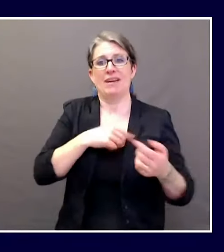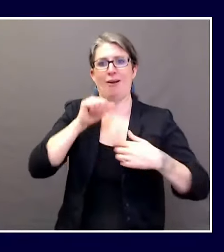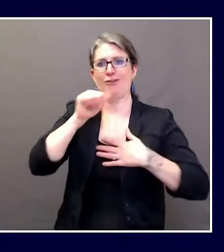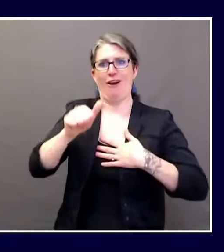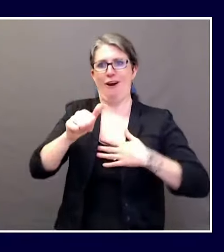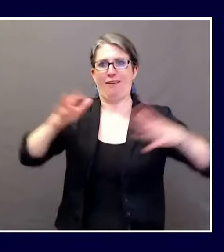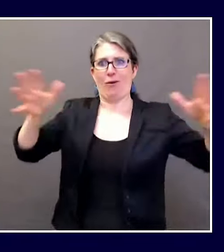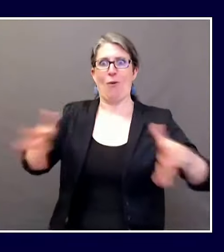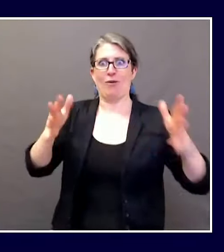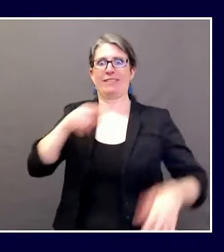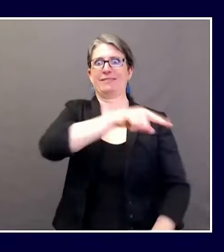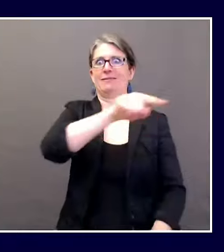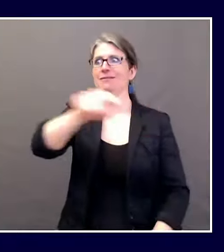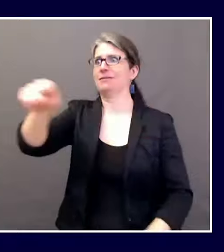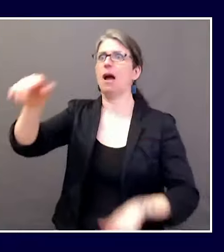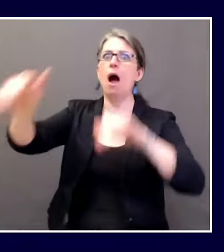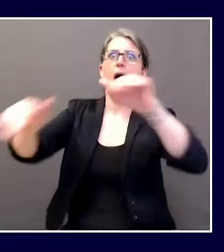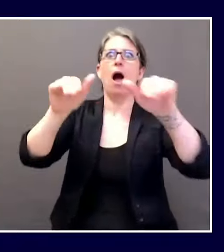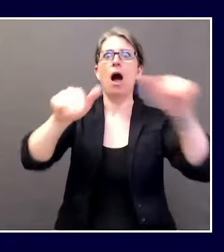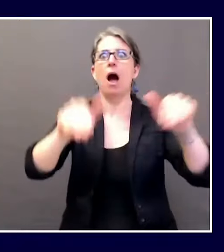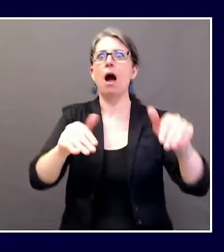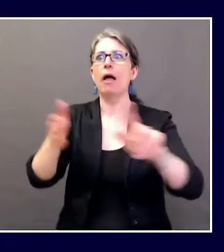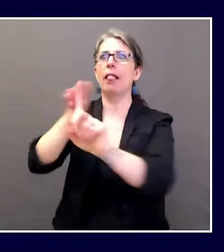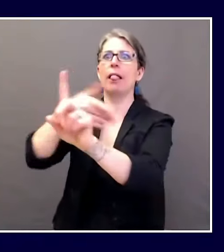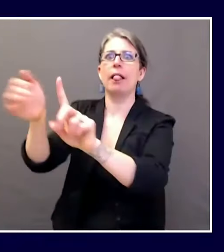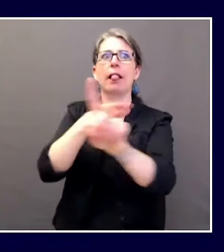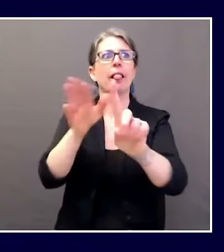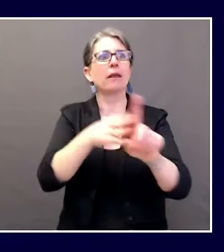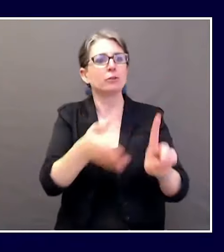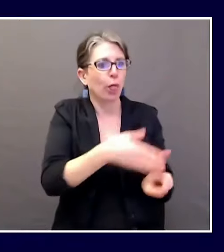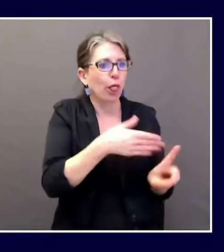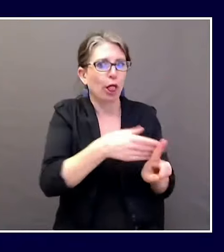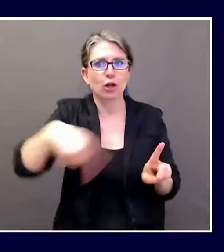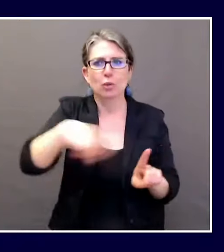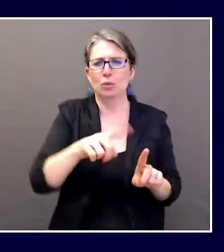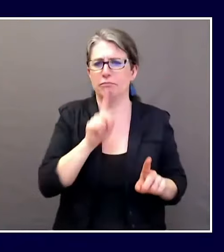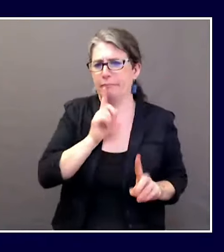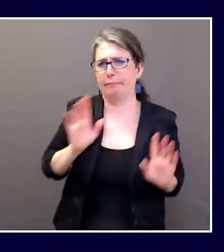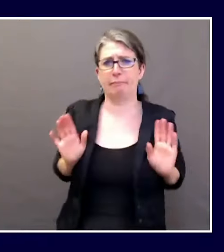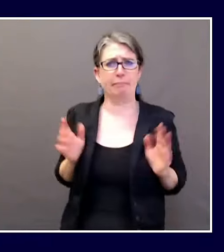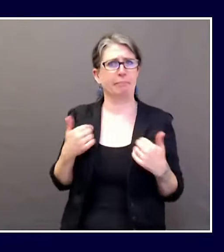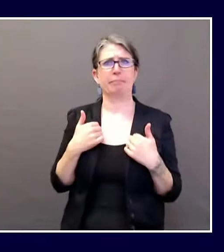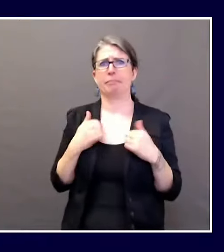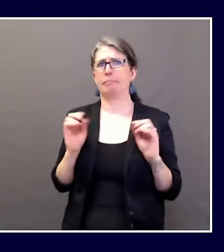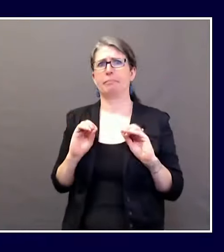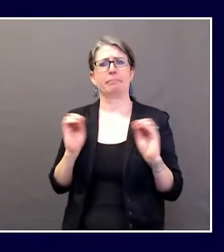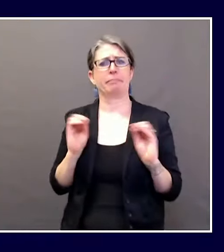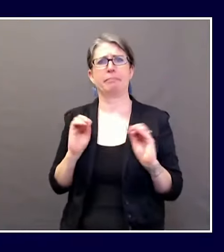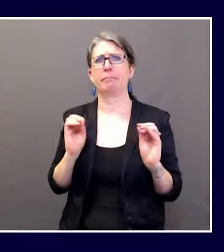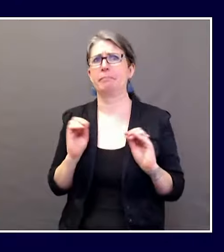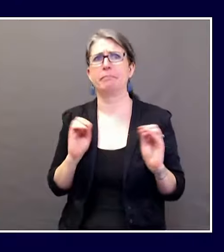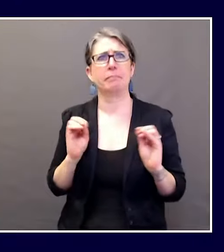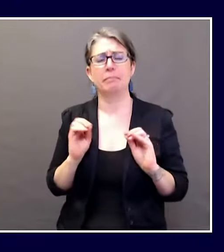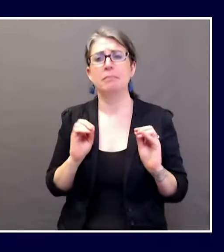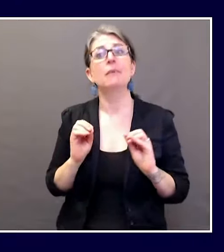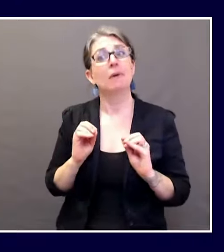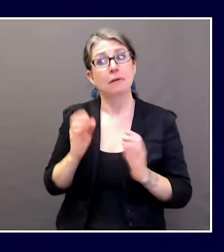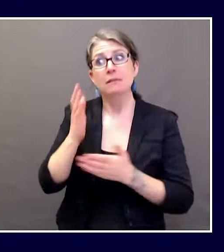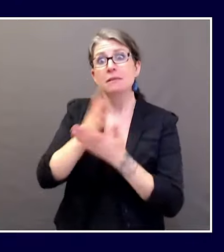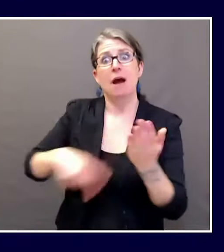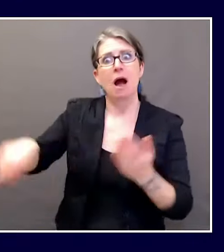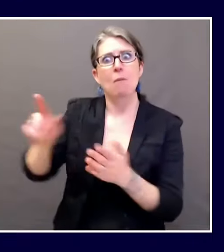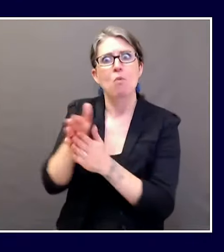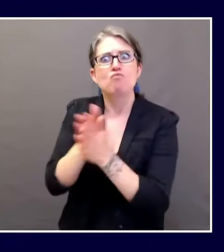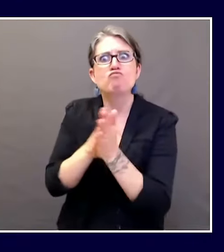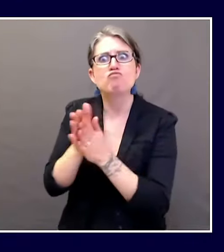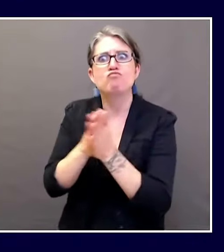who are, but I'm not aware of anything more systematic being rolled out Doesn't mean it won't and doesn't mean it's not,